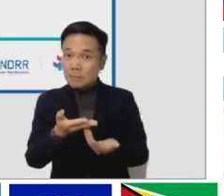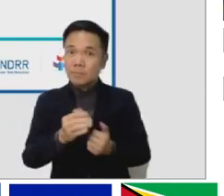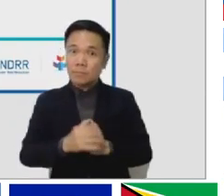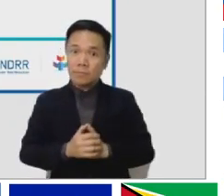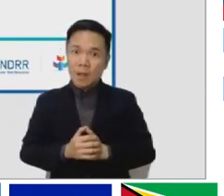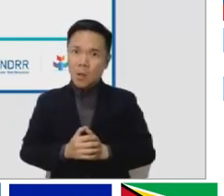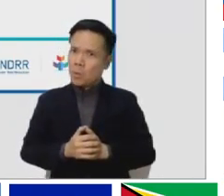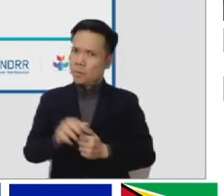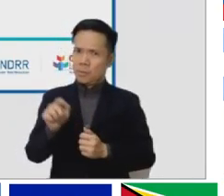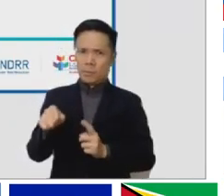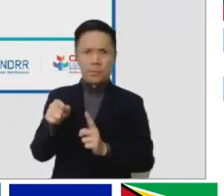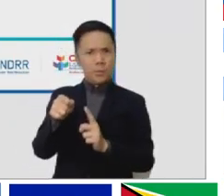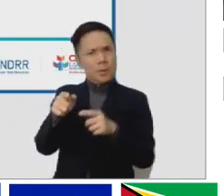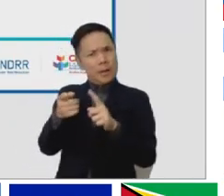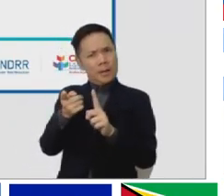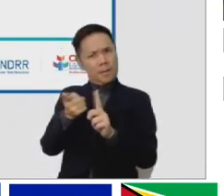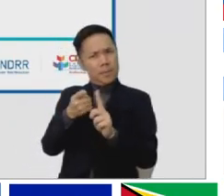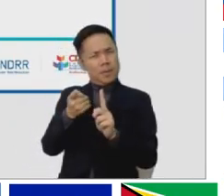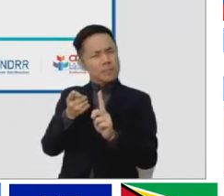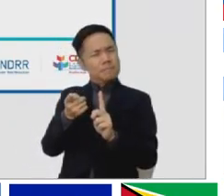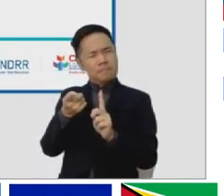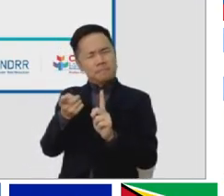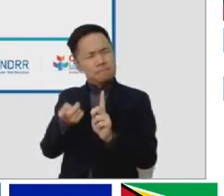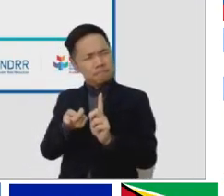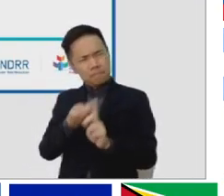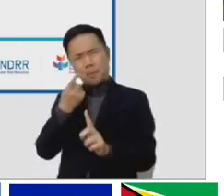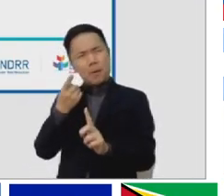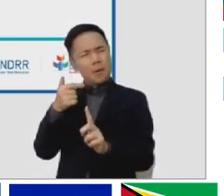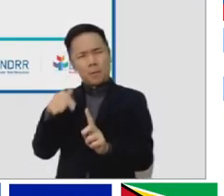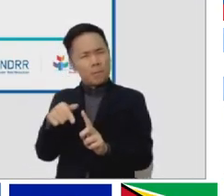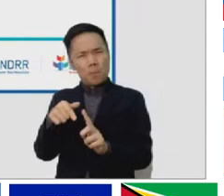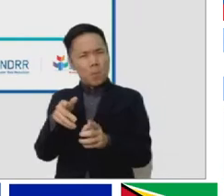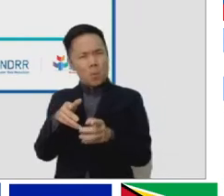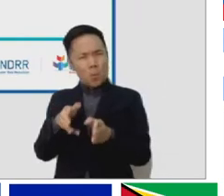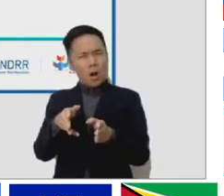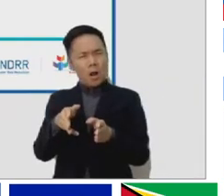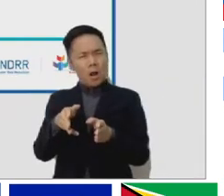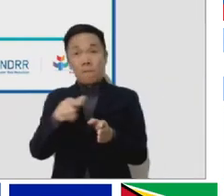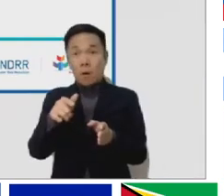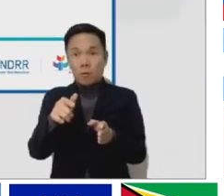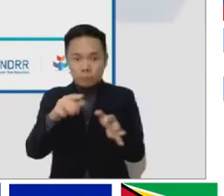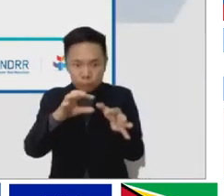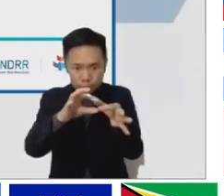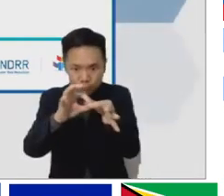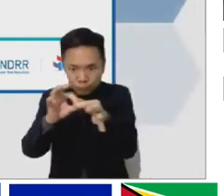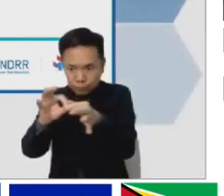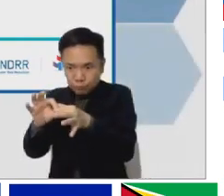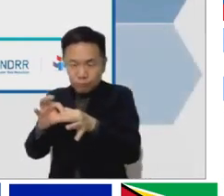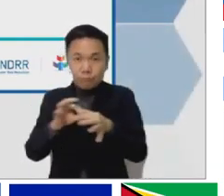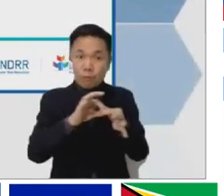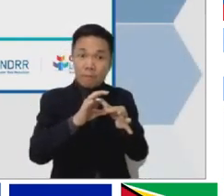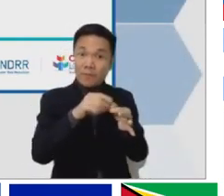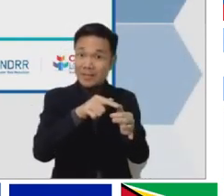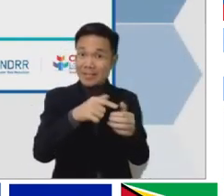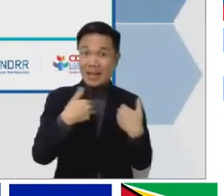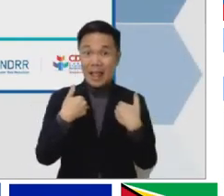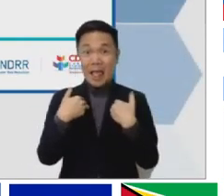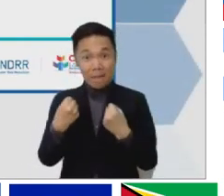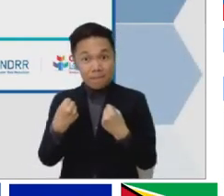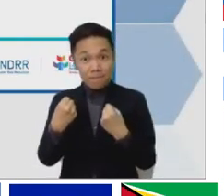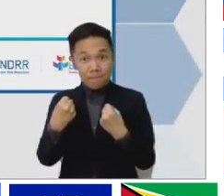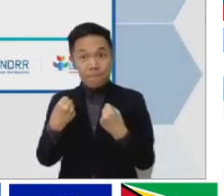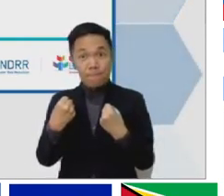critical mechanism allowing us to have a very close coordinating relationship with the health sector as we traverse